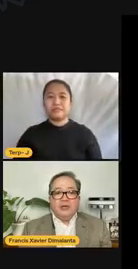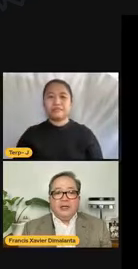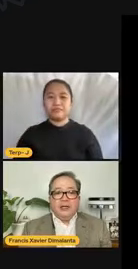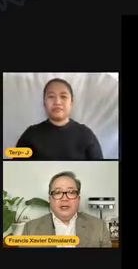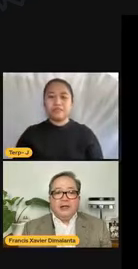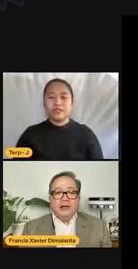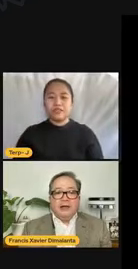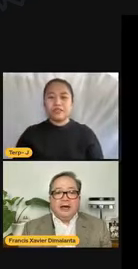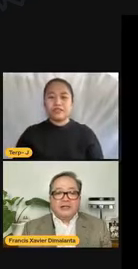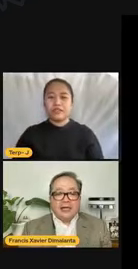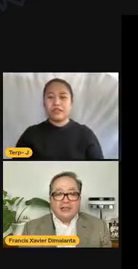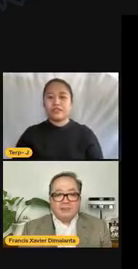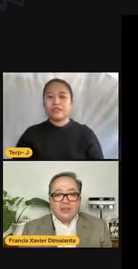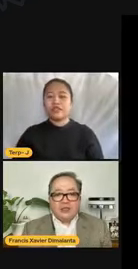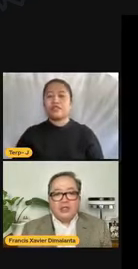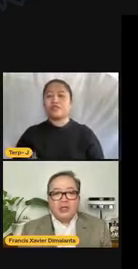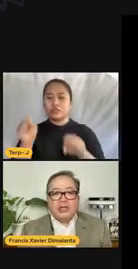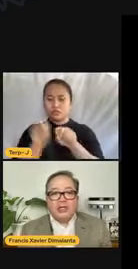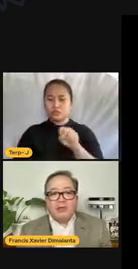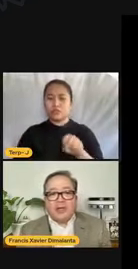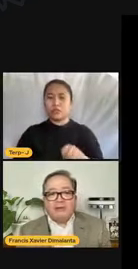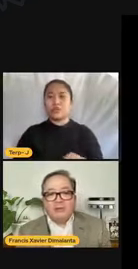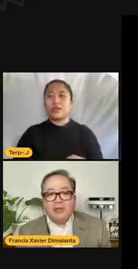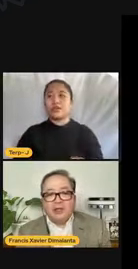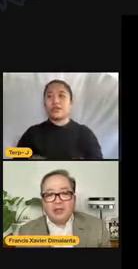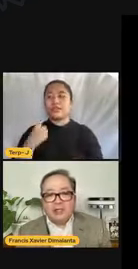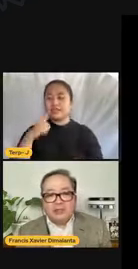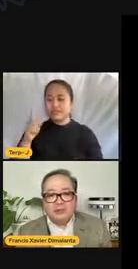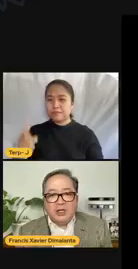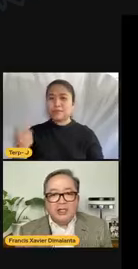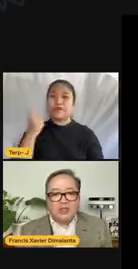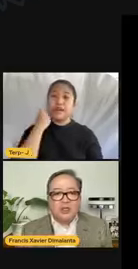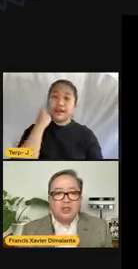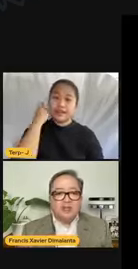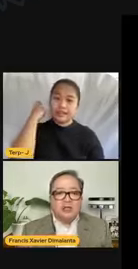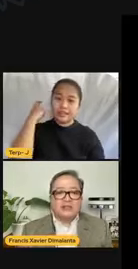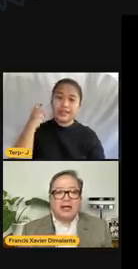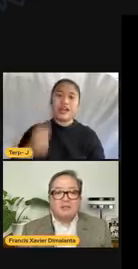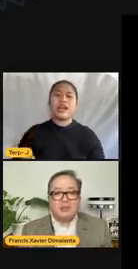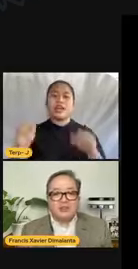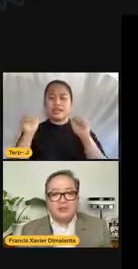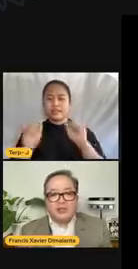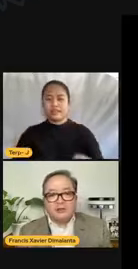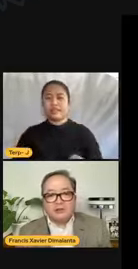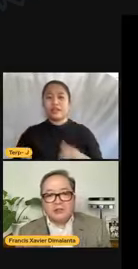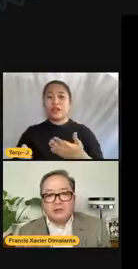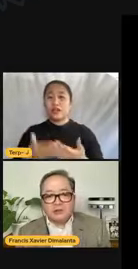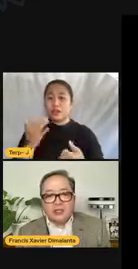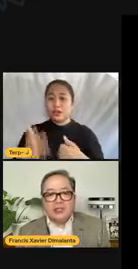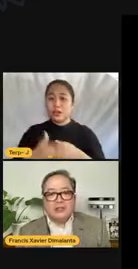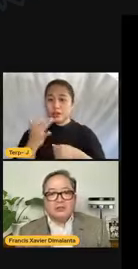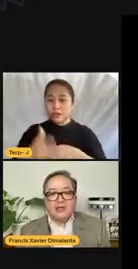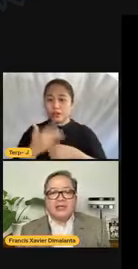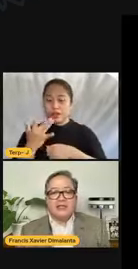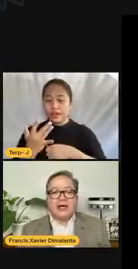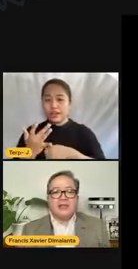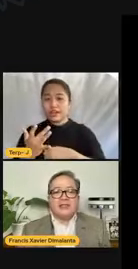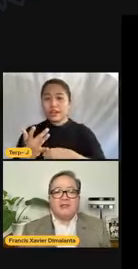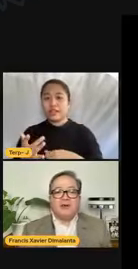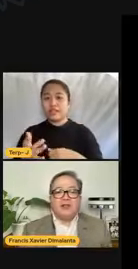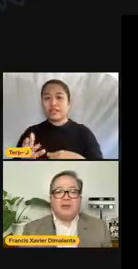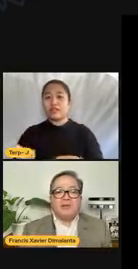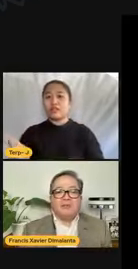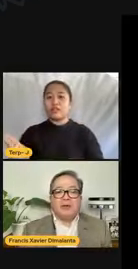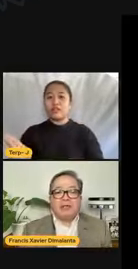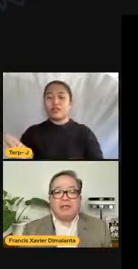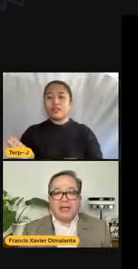So, as I mentioned earlier, we have to begin early stimulation, establish their feeding routines, recognize